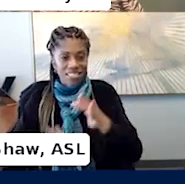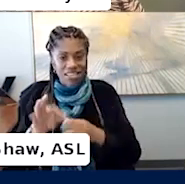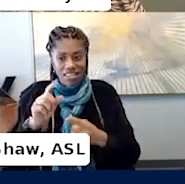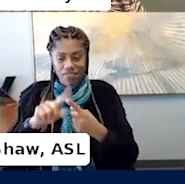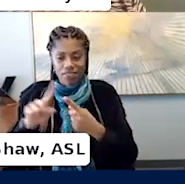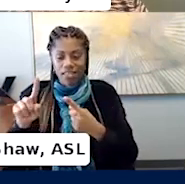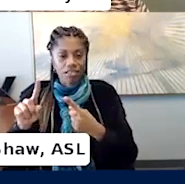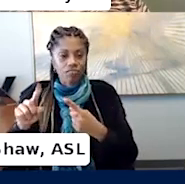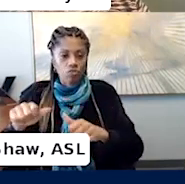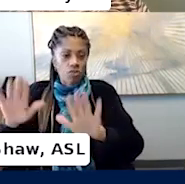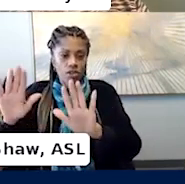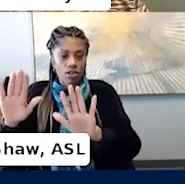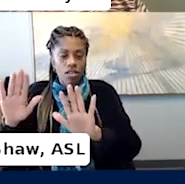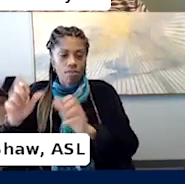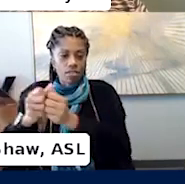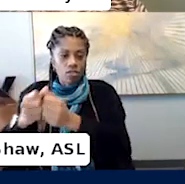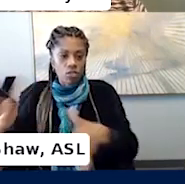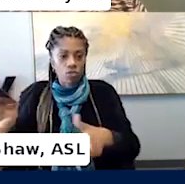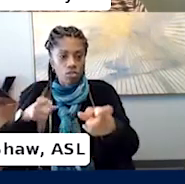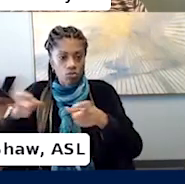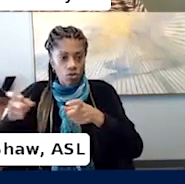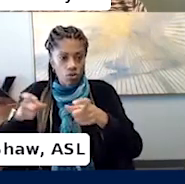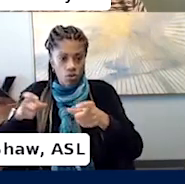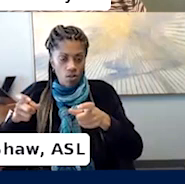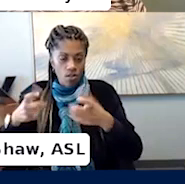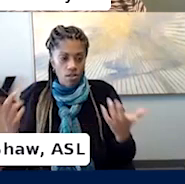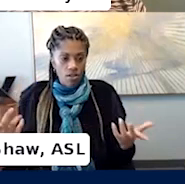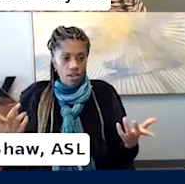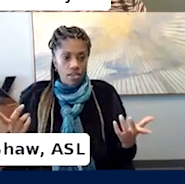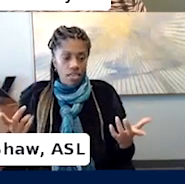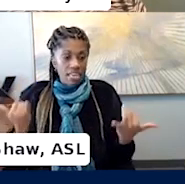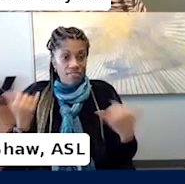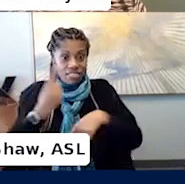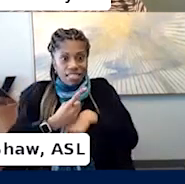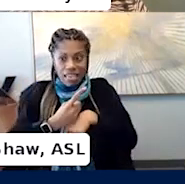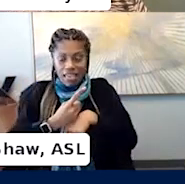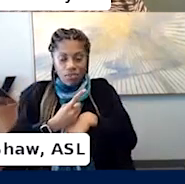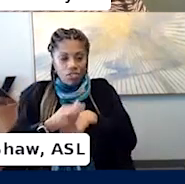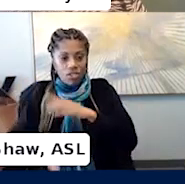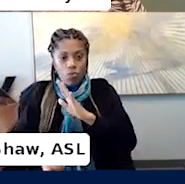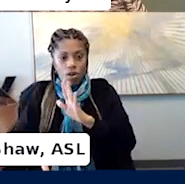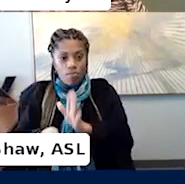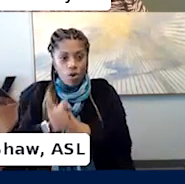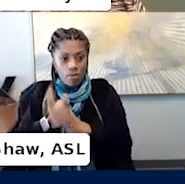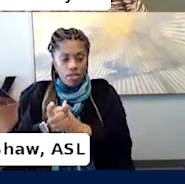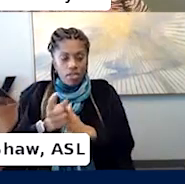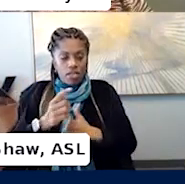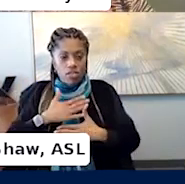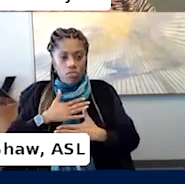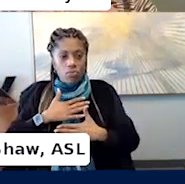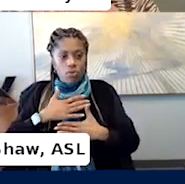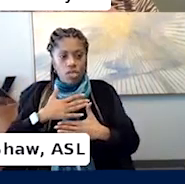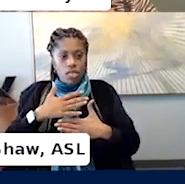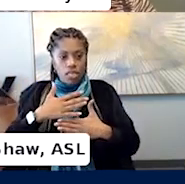why, when we even started this session today, like just taking a moment, to breathe and to also bring our hand to our chest